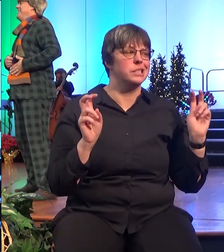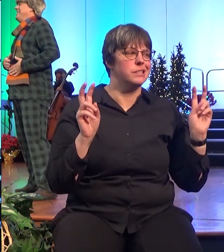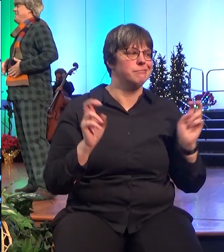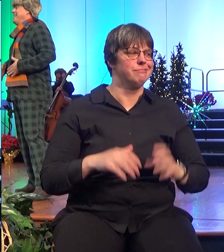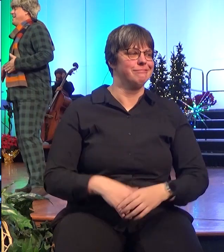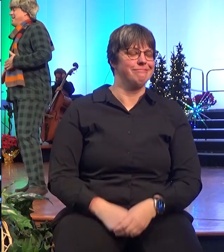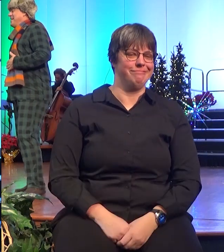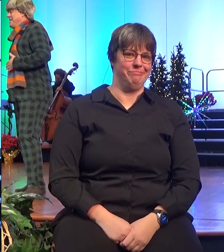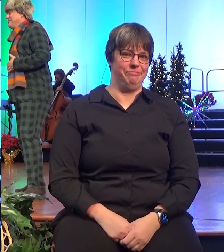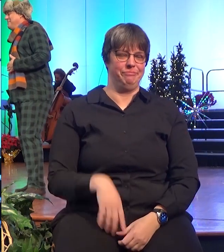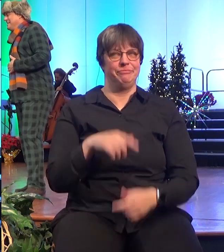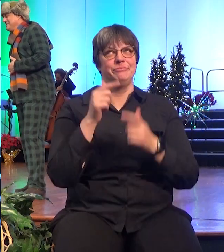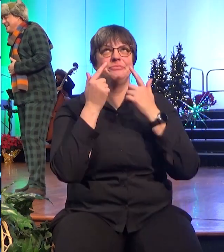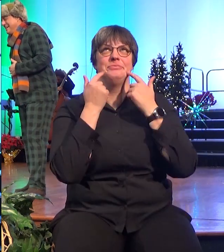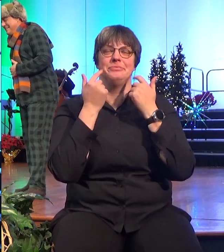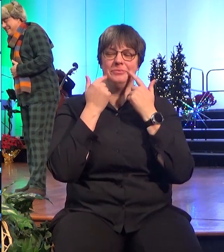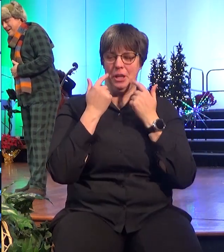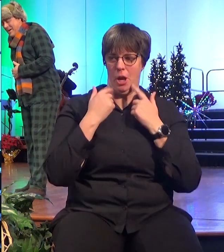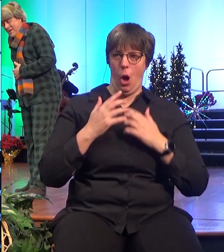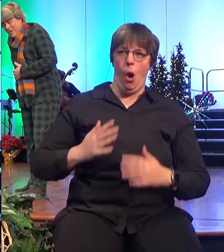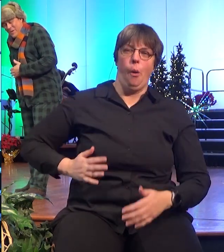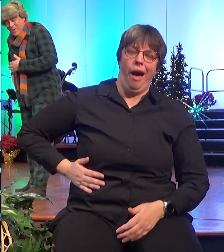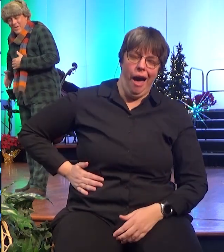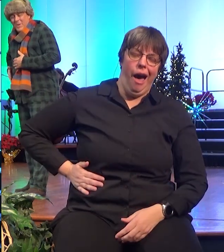Okay. Oh, okay. my side.